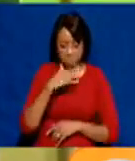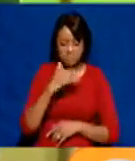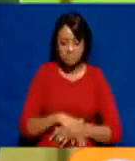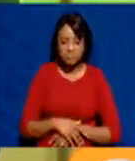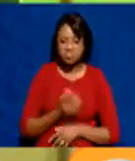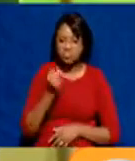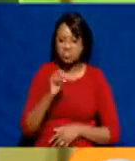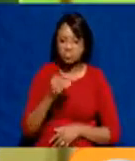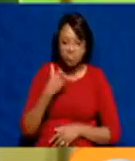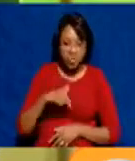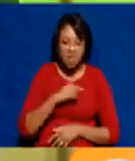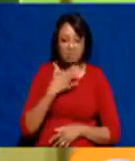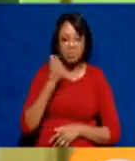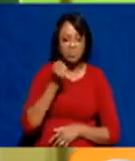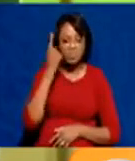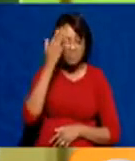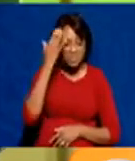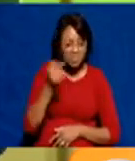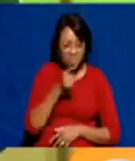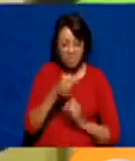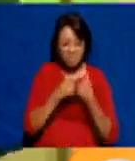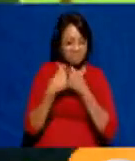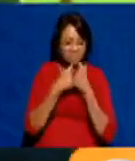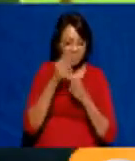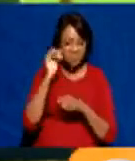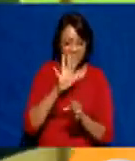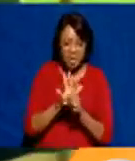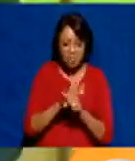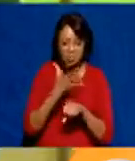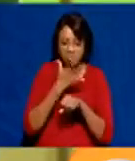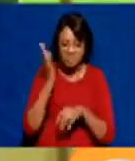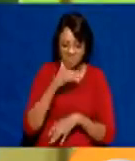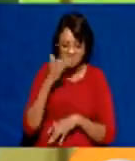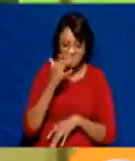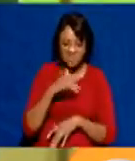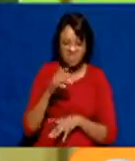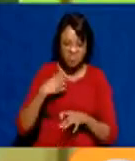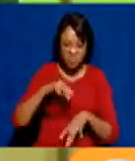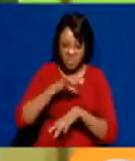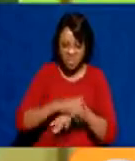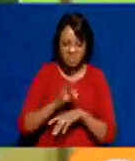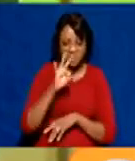a challenge yet so many young people are unemployed, so much waste is being generated, over 3,000 tons,